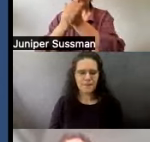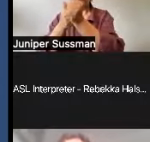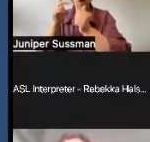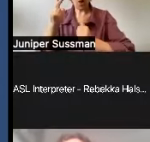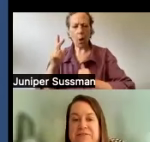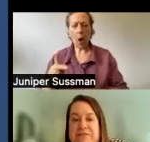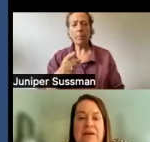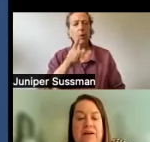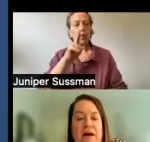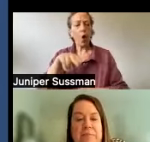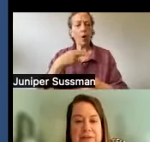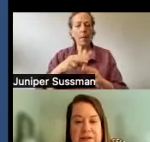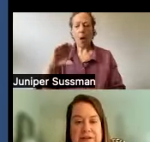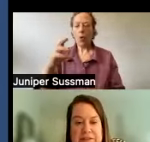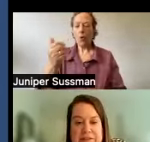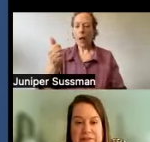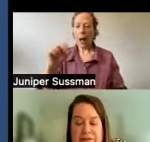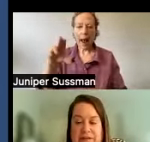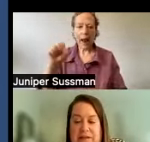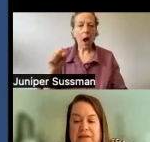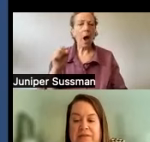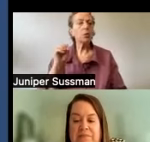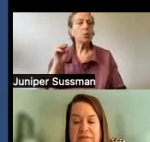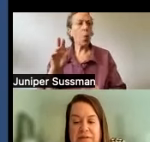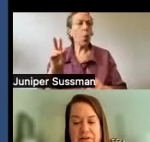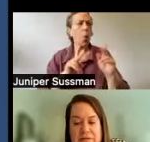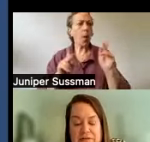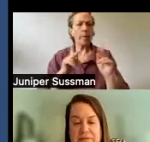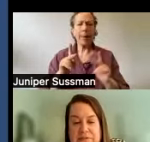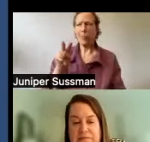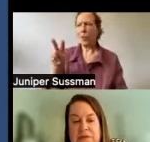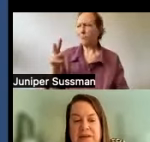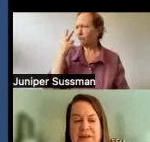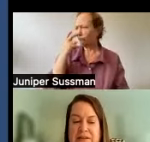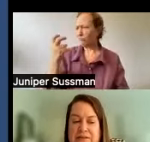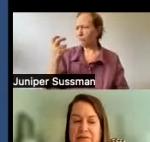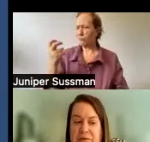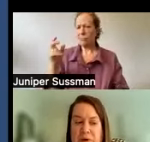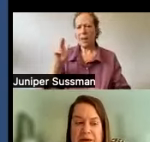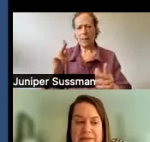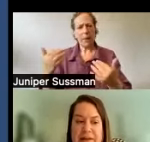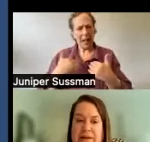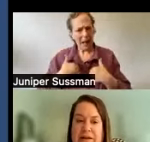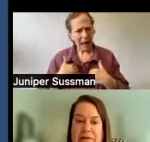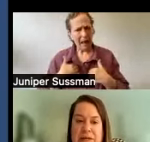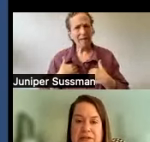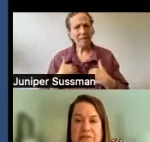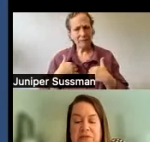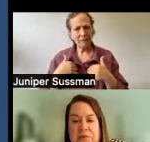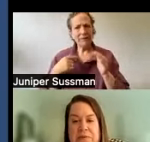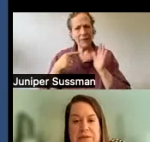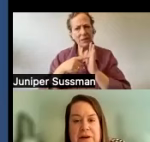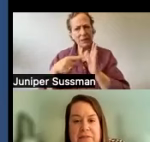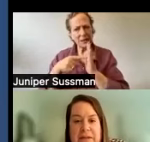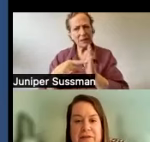that you've referenced, or not believing necessarily in some of these long COVID symptoms, is there a way that a patient